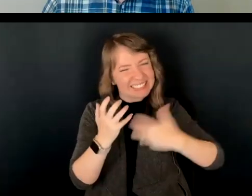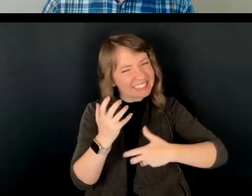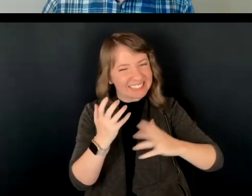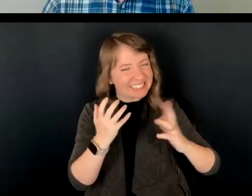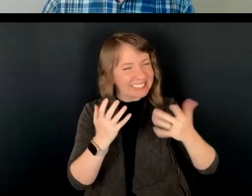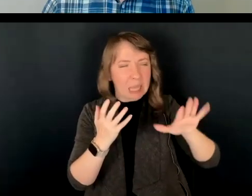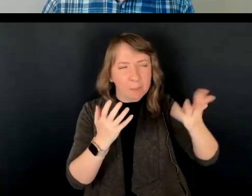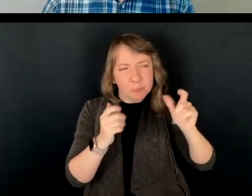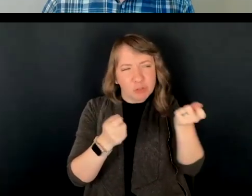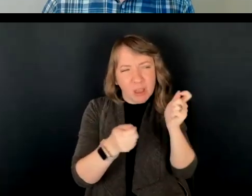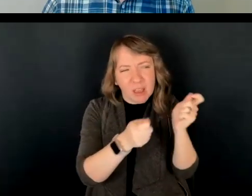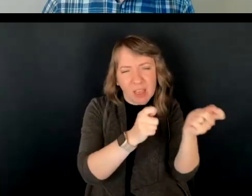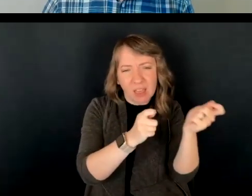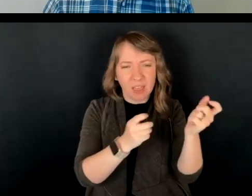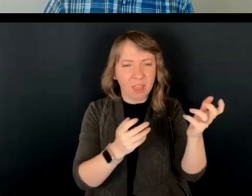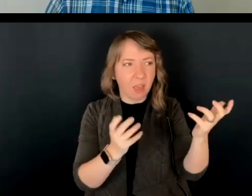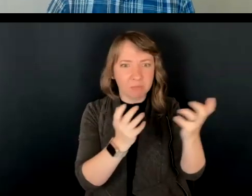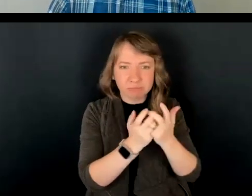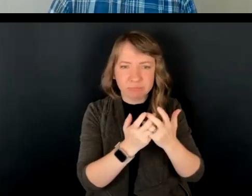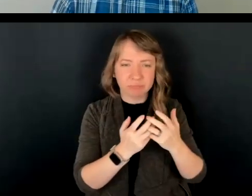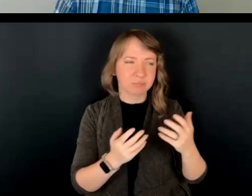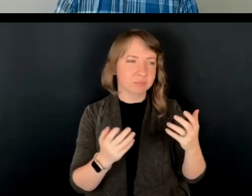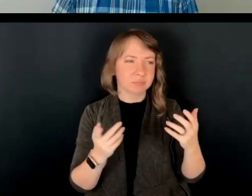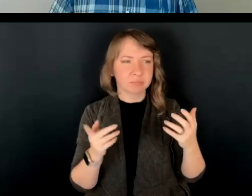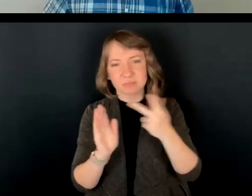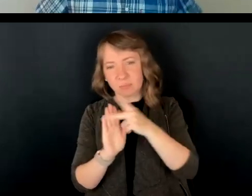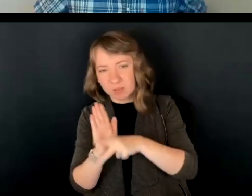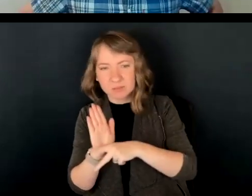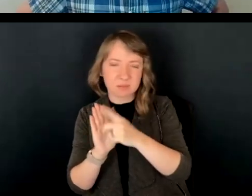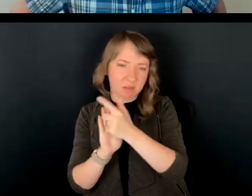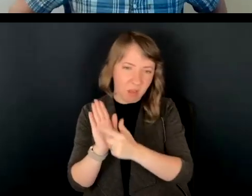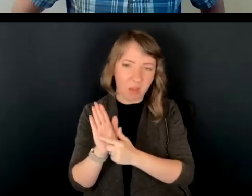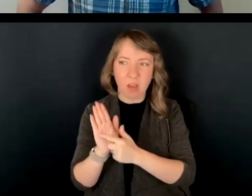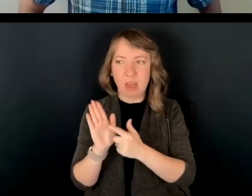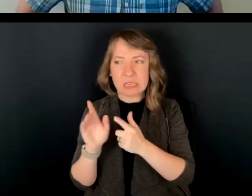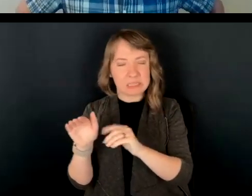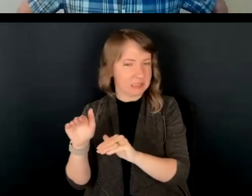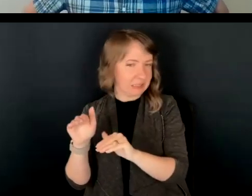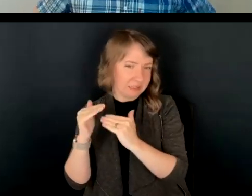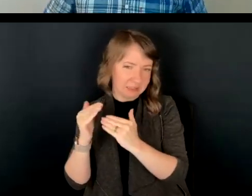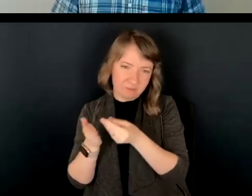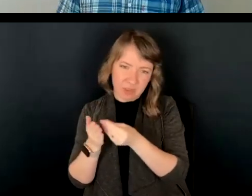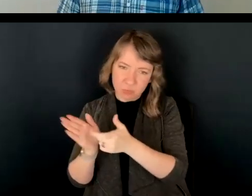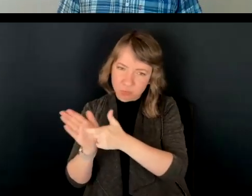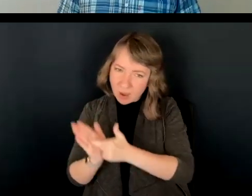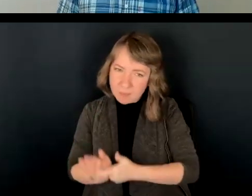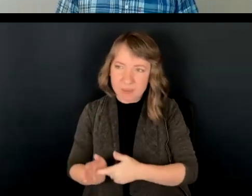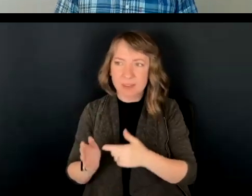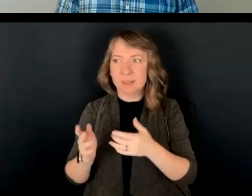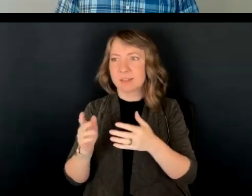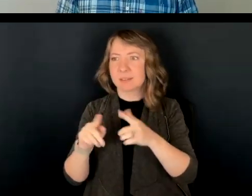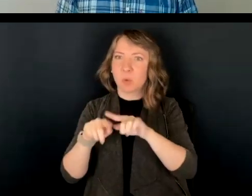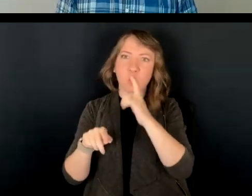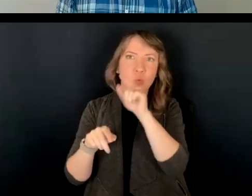are constraints policy-wise, legal-wise, on certain funding requirements underneath certain authorities. There are